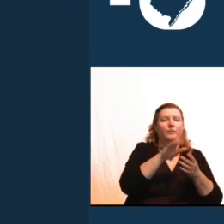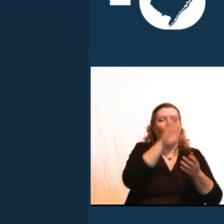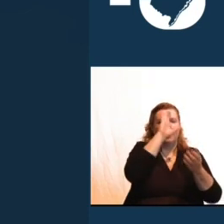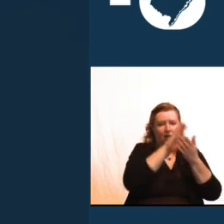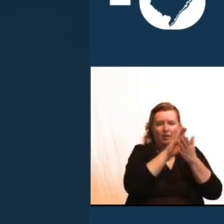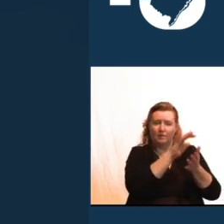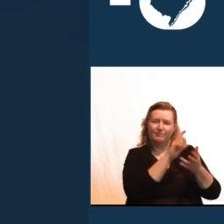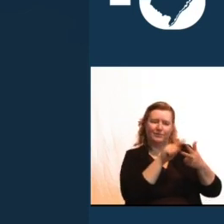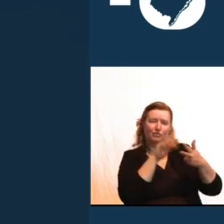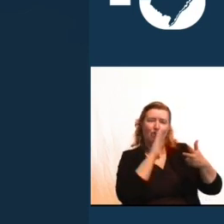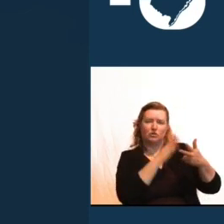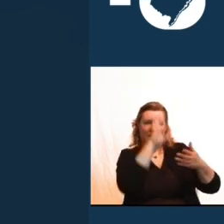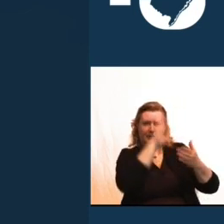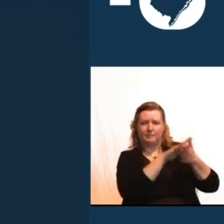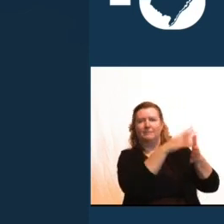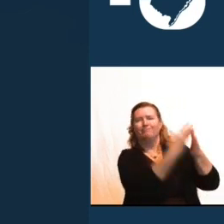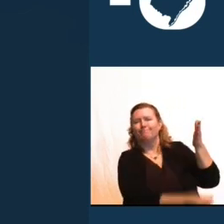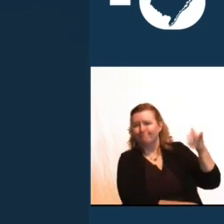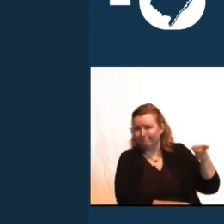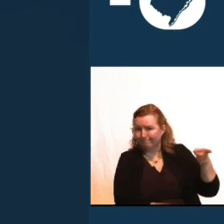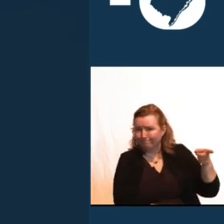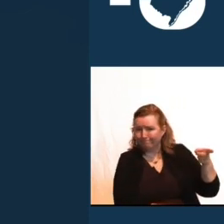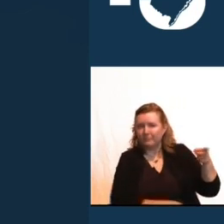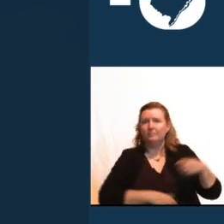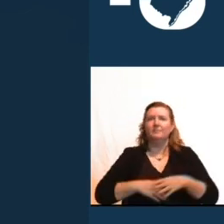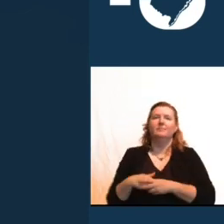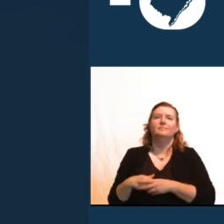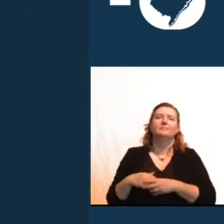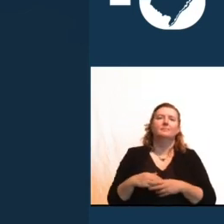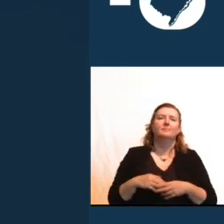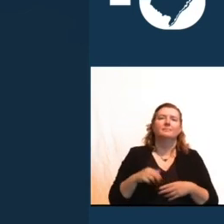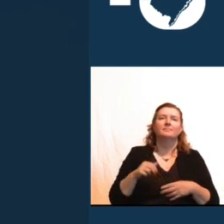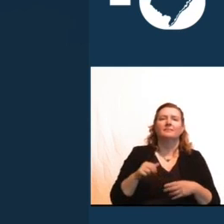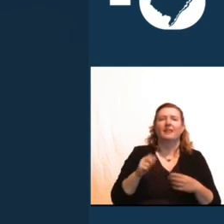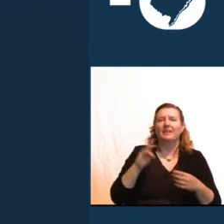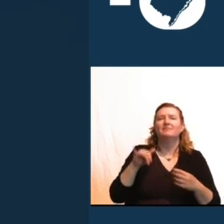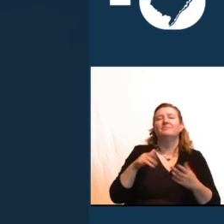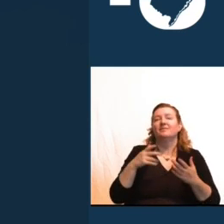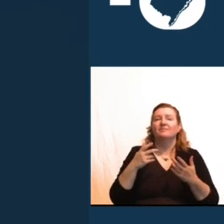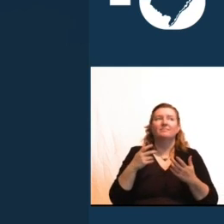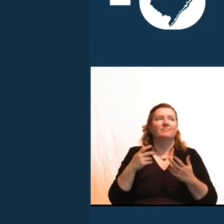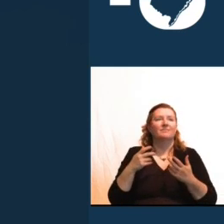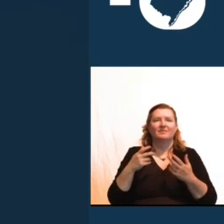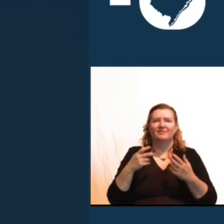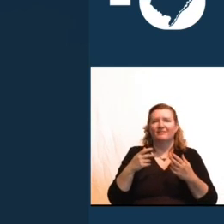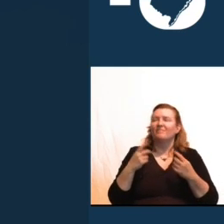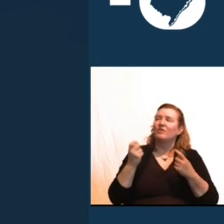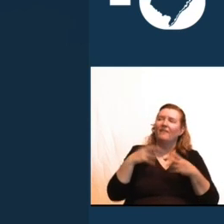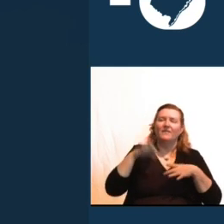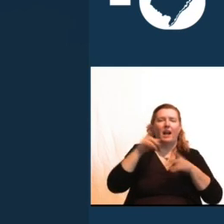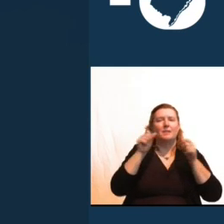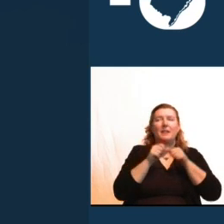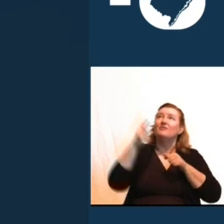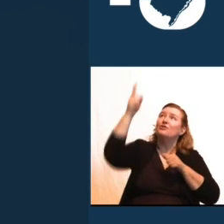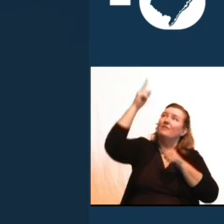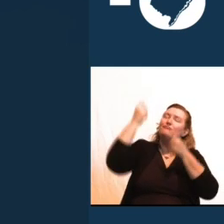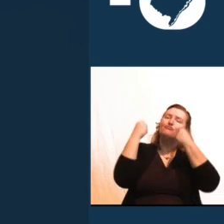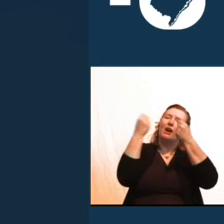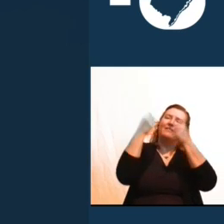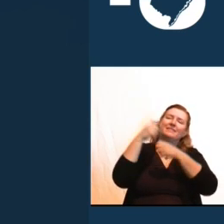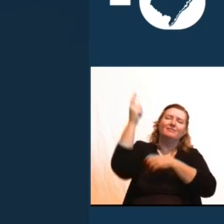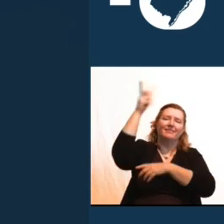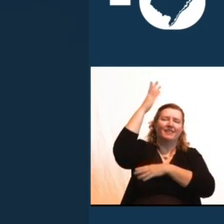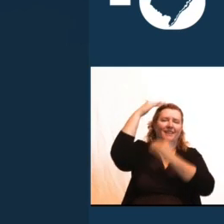God bless and watch over him and the family he leaves behind. And finally, we remember the guy on the right there,